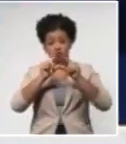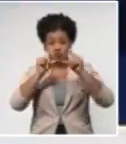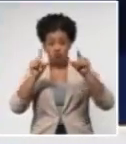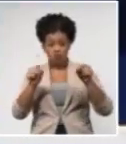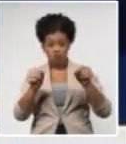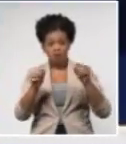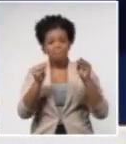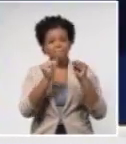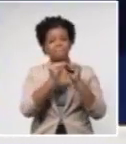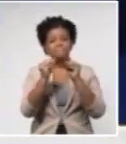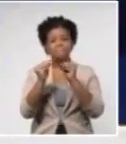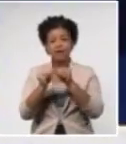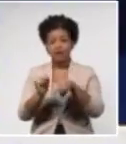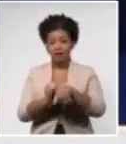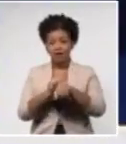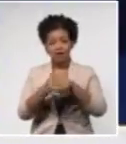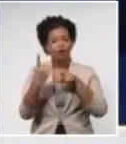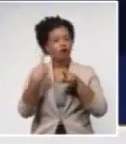disease abroad.